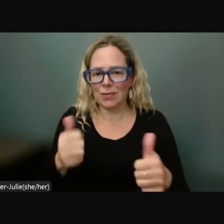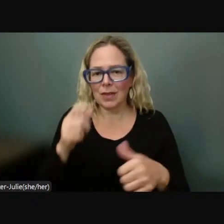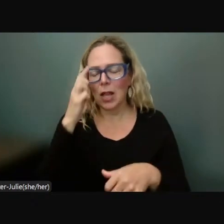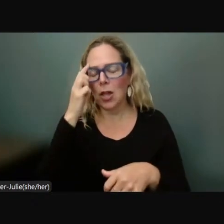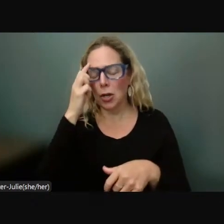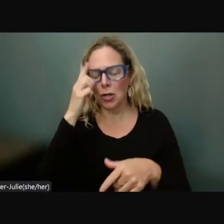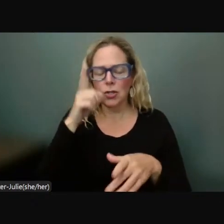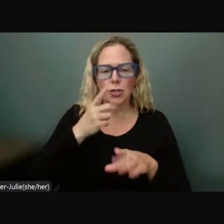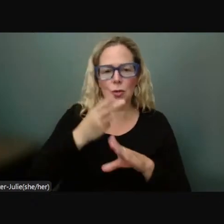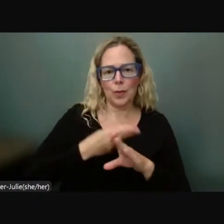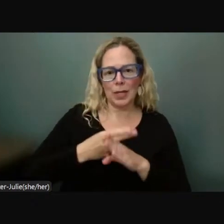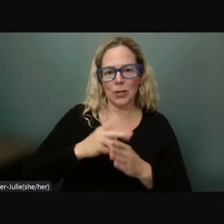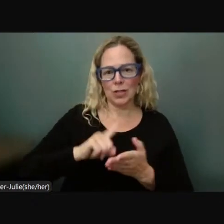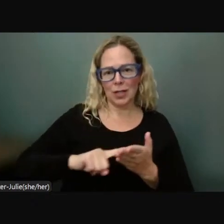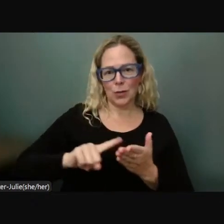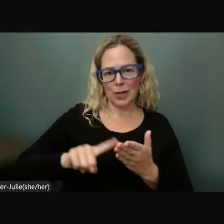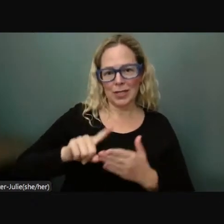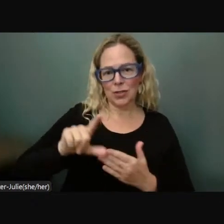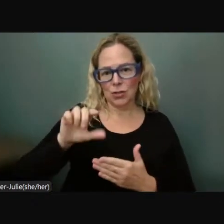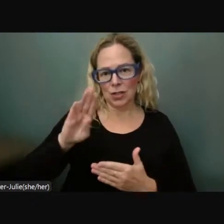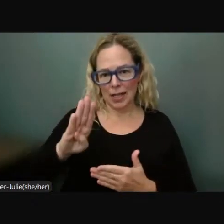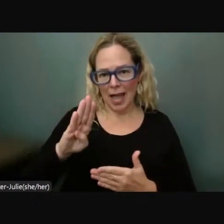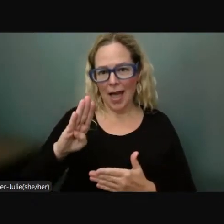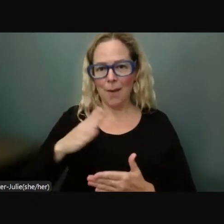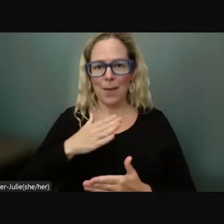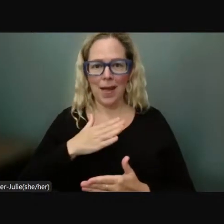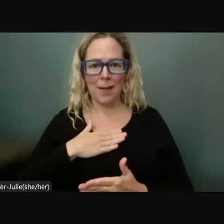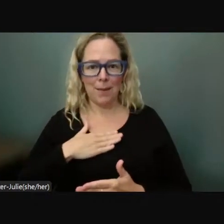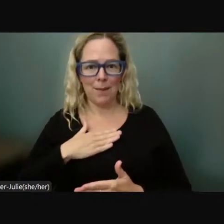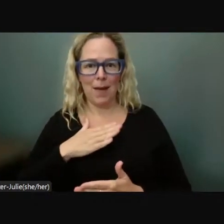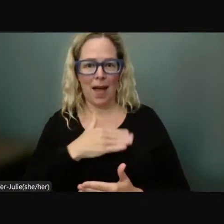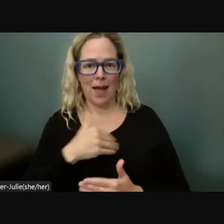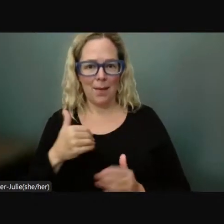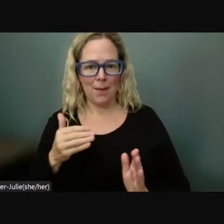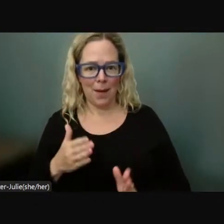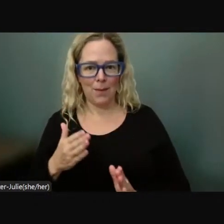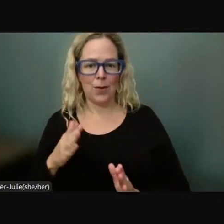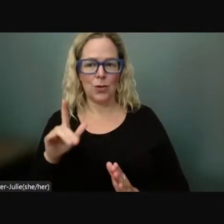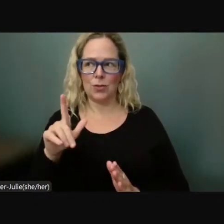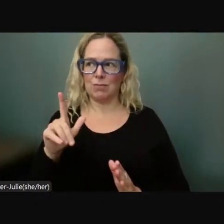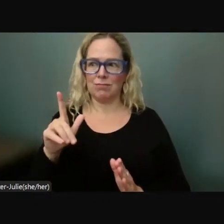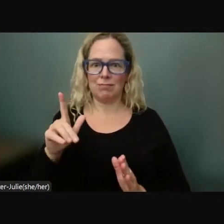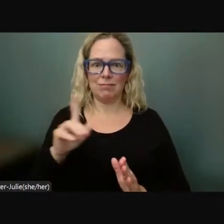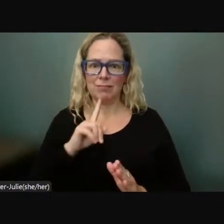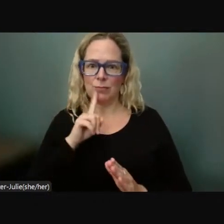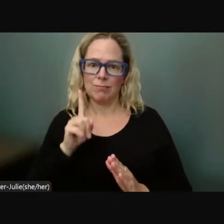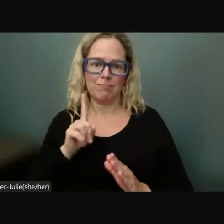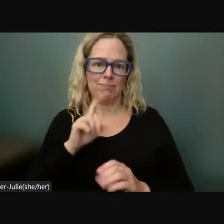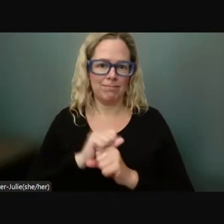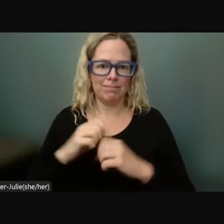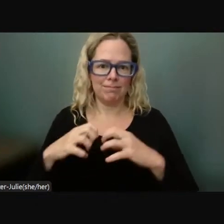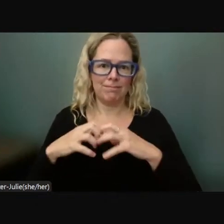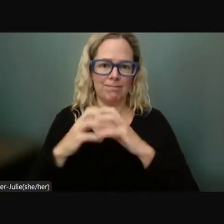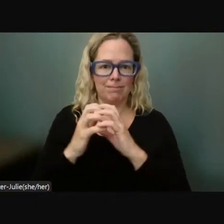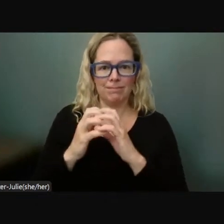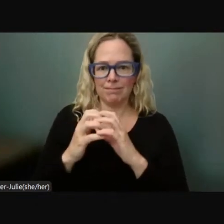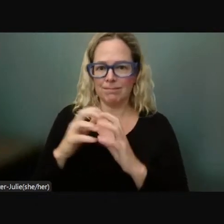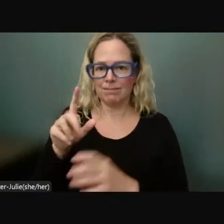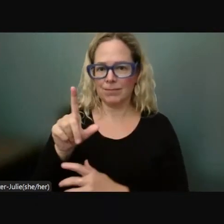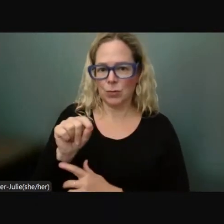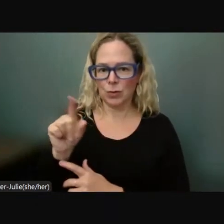Lab that myself and our lab members co-founded in 2020 as kind of a case study of